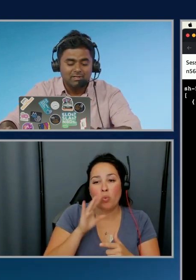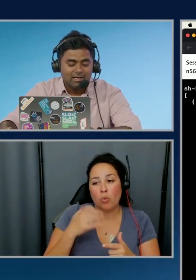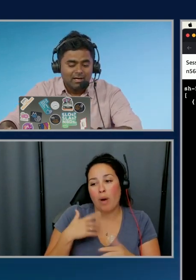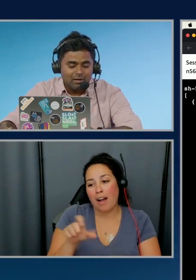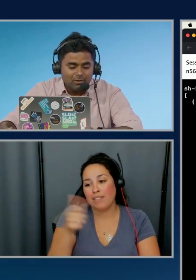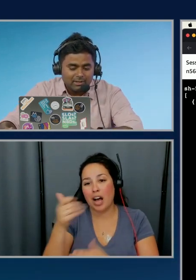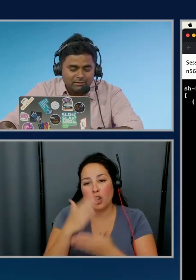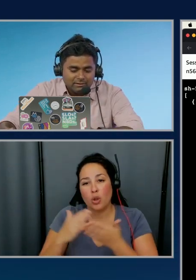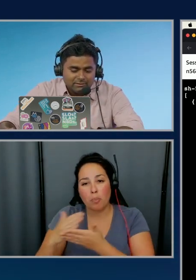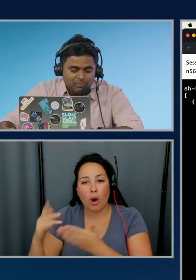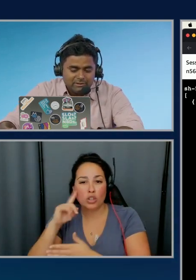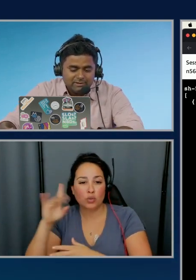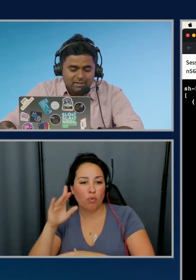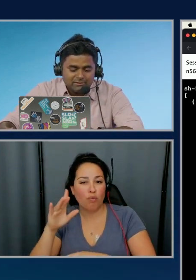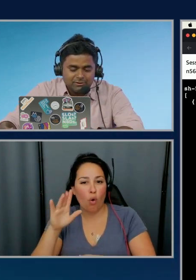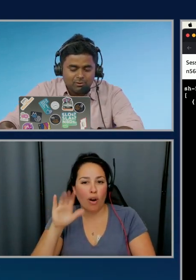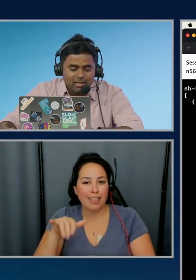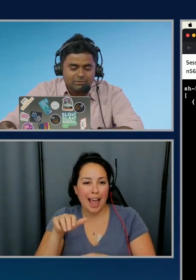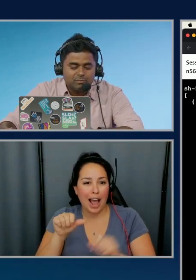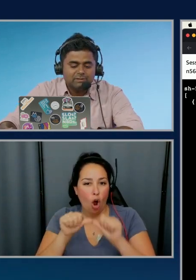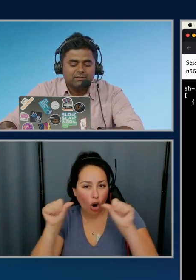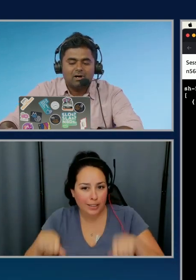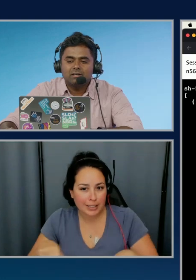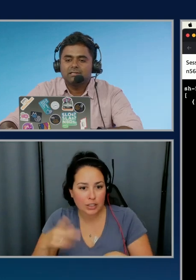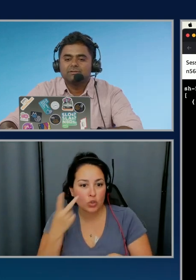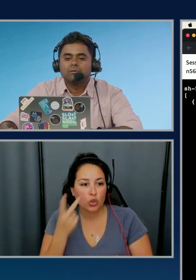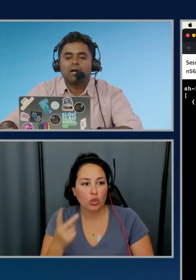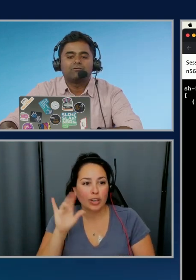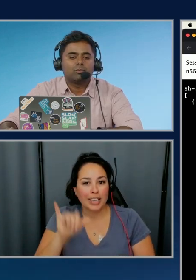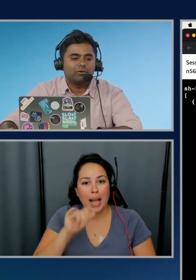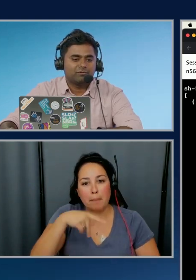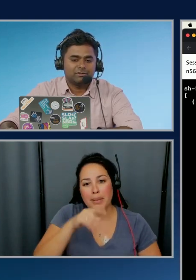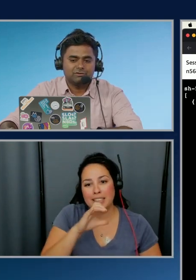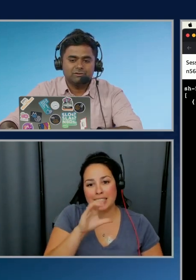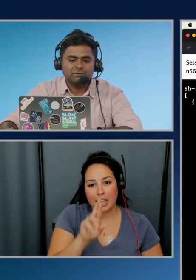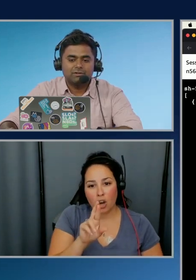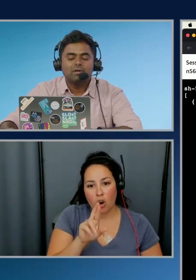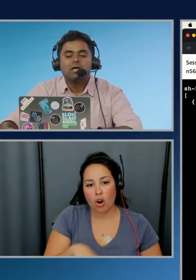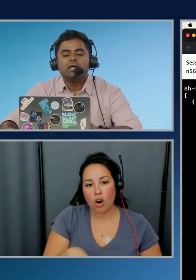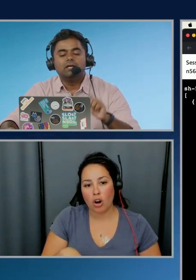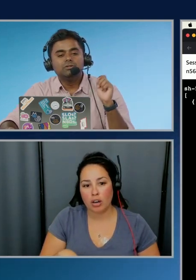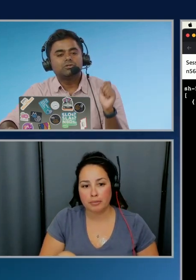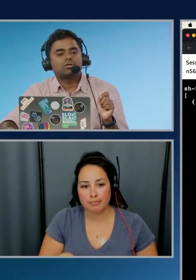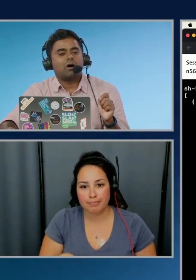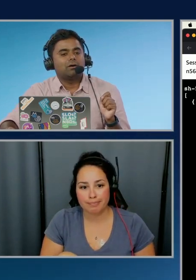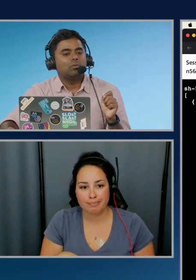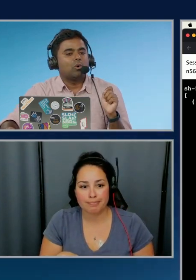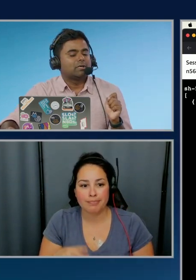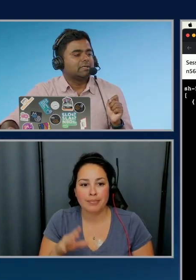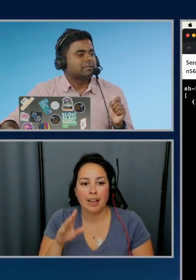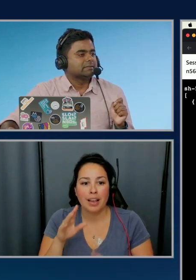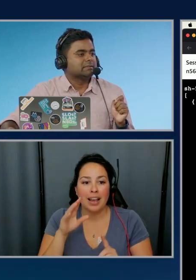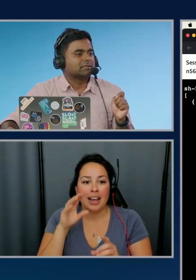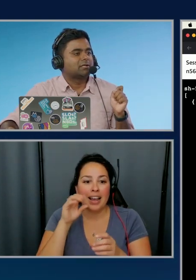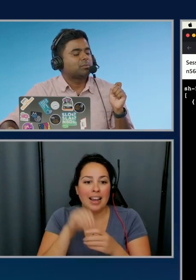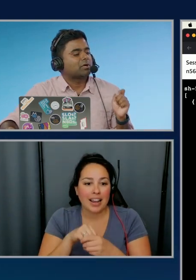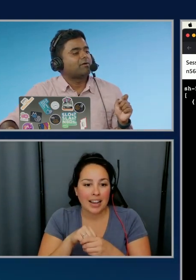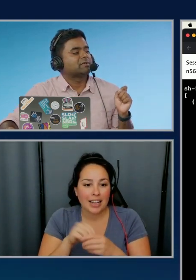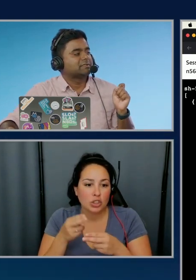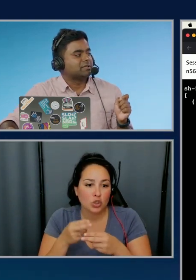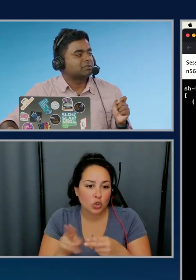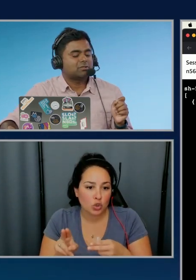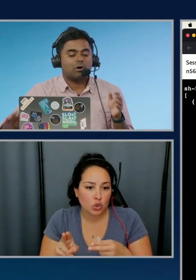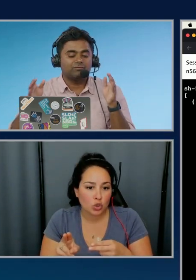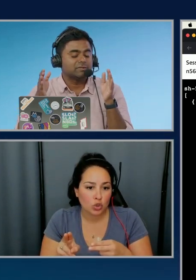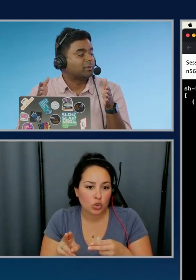architecture is look at these PCR 0 values. PCR stands for Platform Configuration Register. In short, what it is a